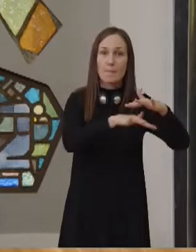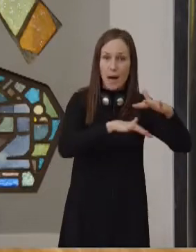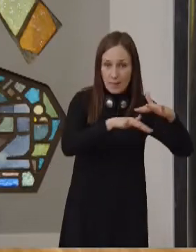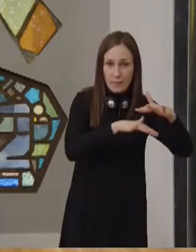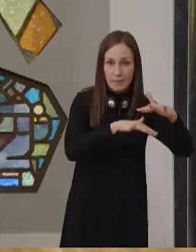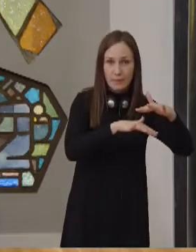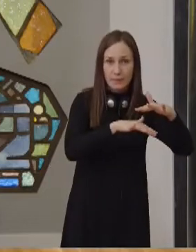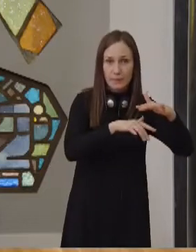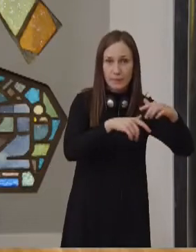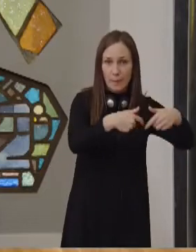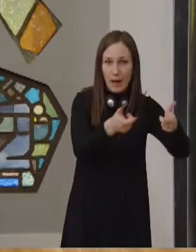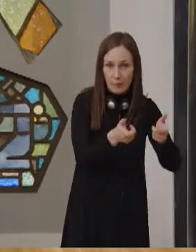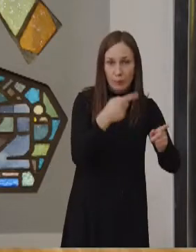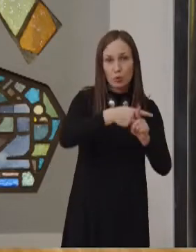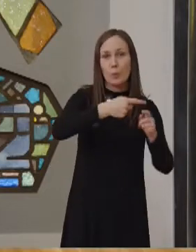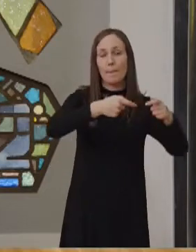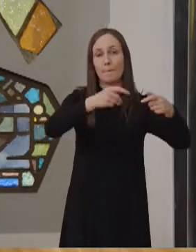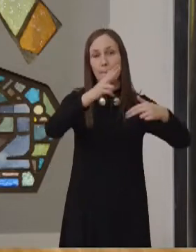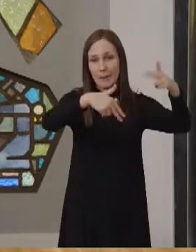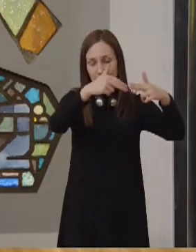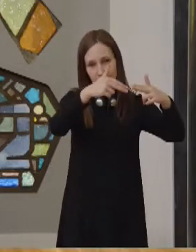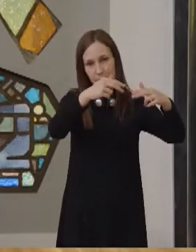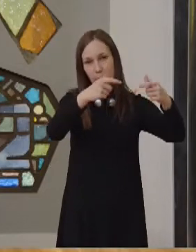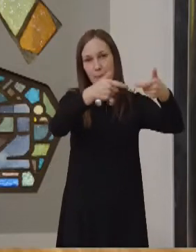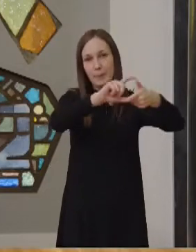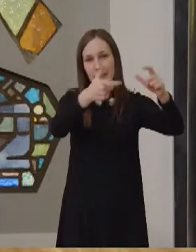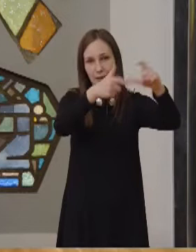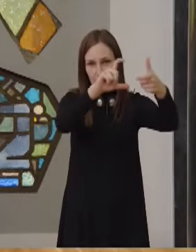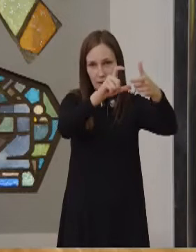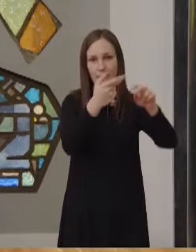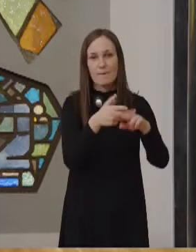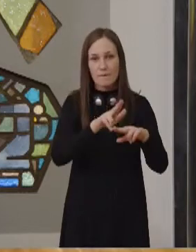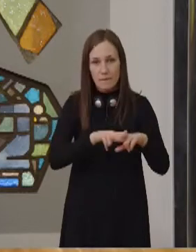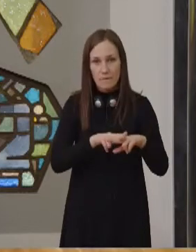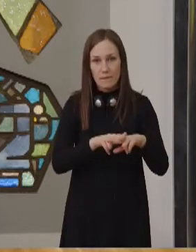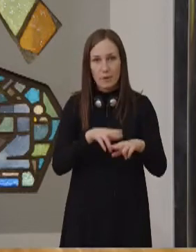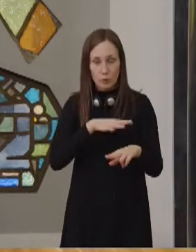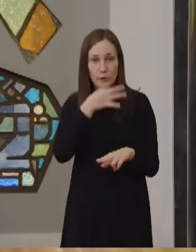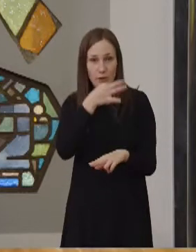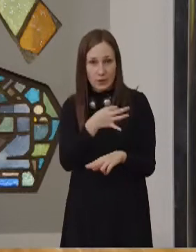we have the foundation and we will have a building.